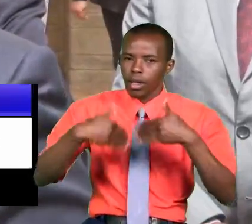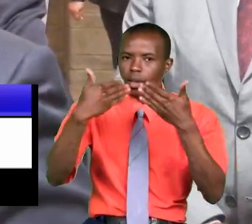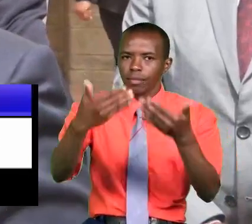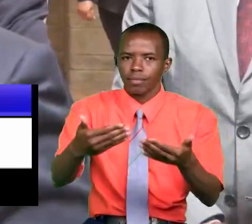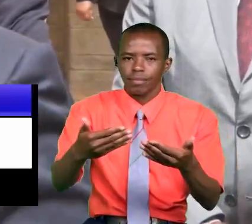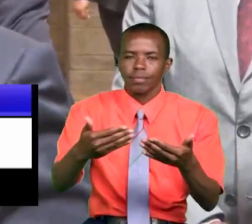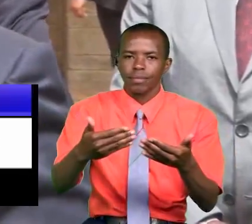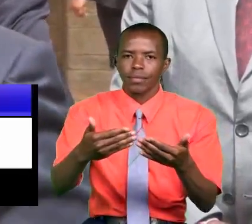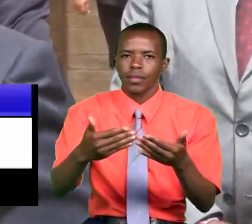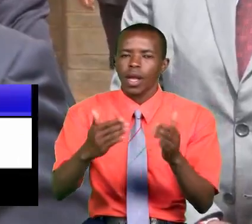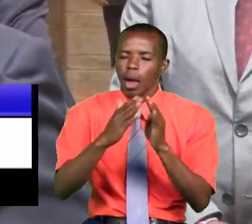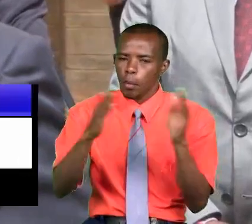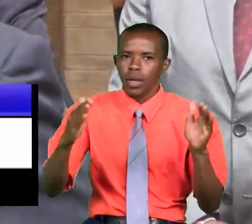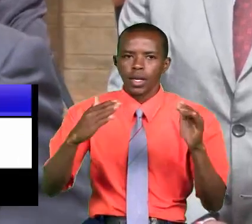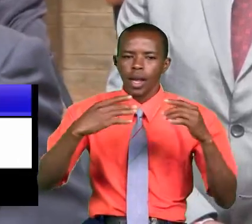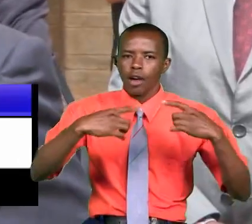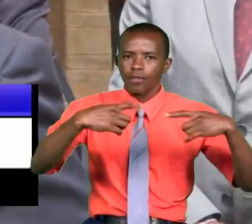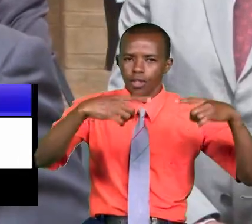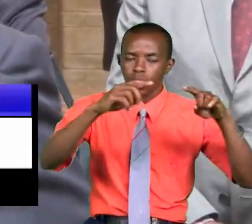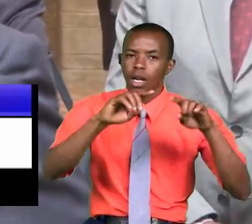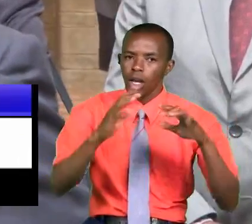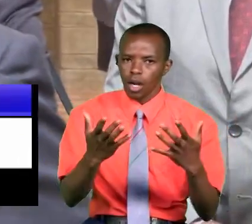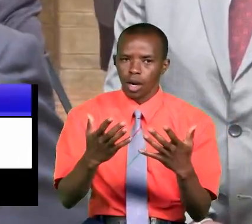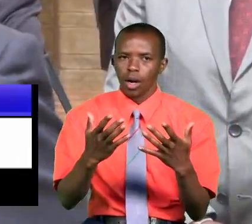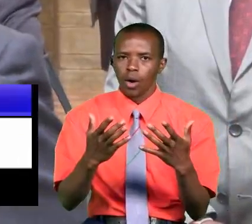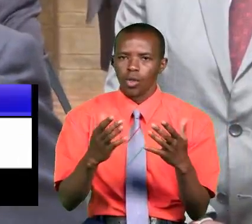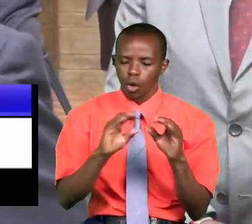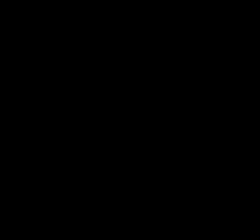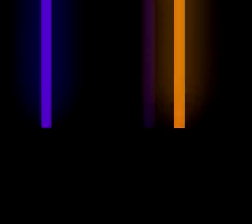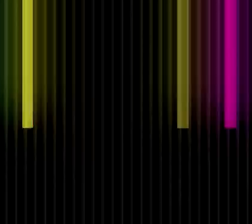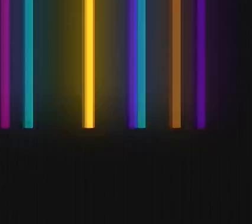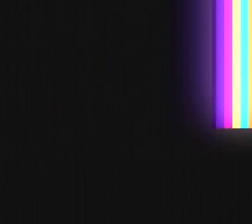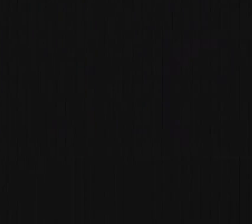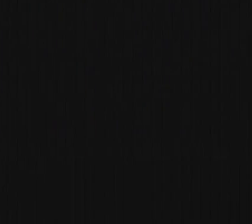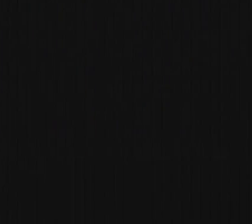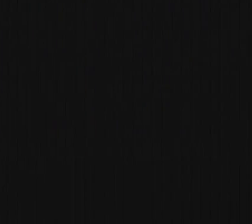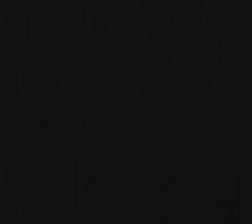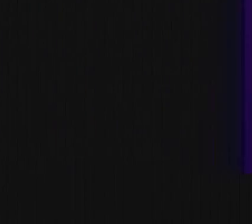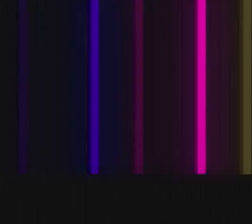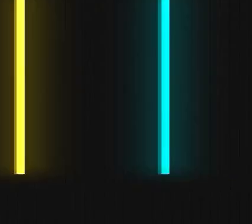greater efficiency in the manner in which these organizations work.